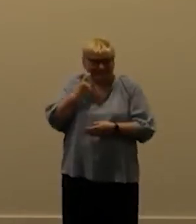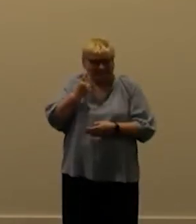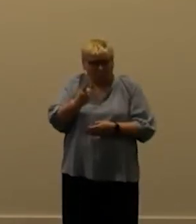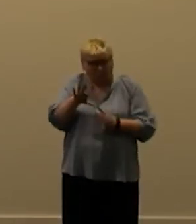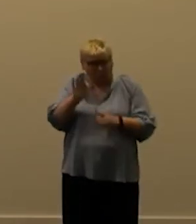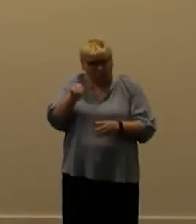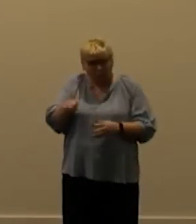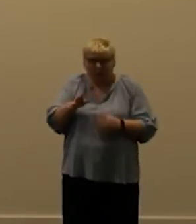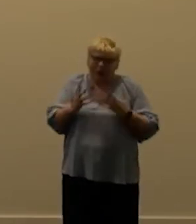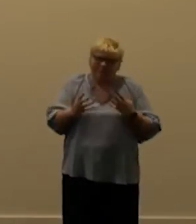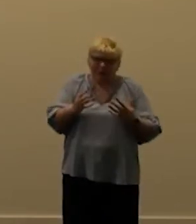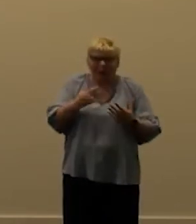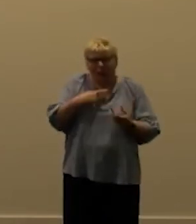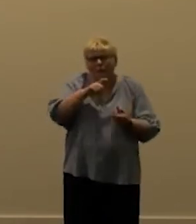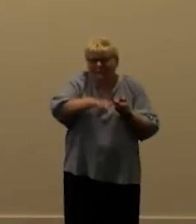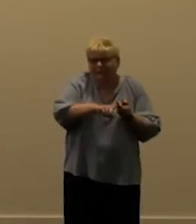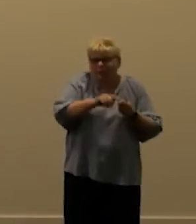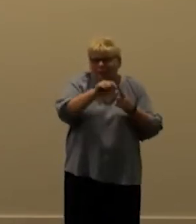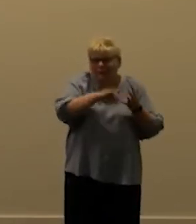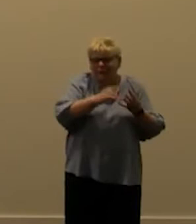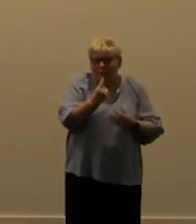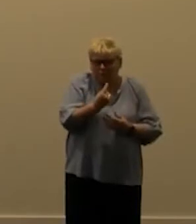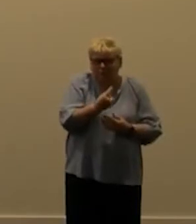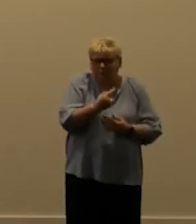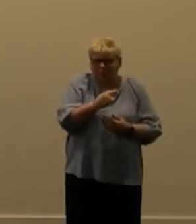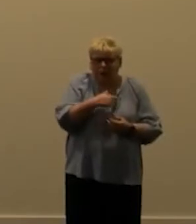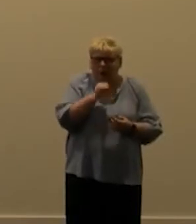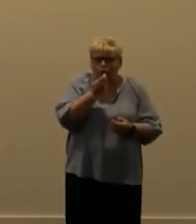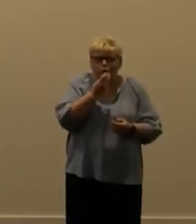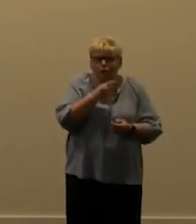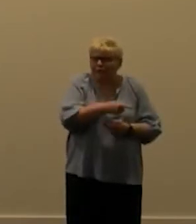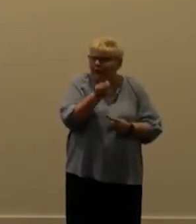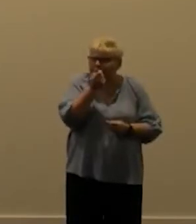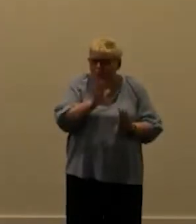again, I would probably just stick to the PS1, so I probably wouldn't use this functionality as much.